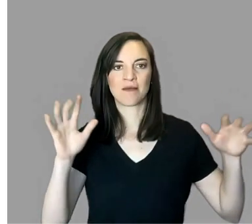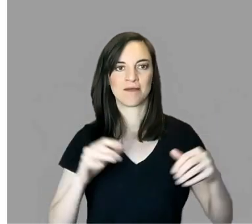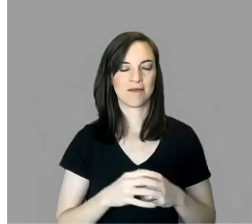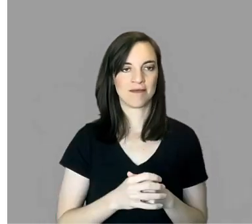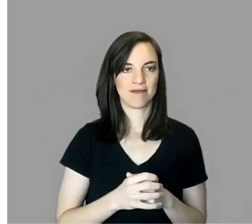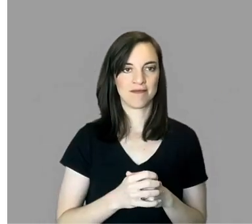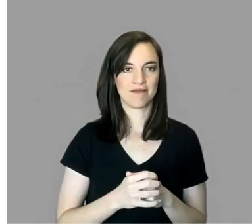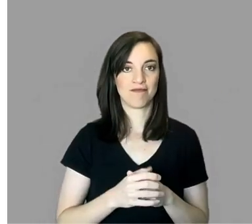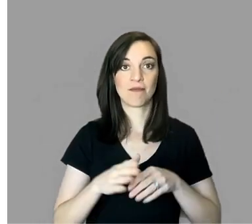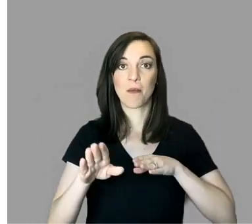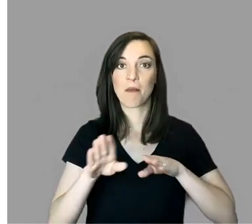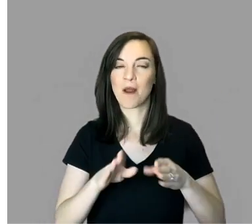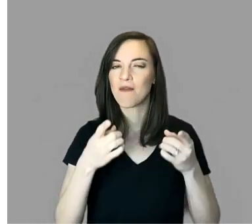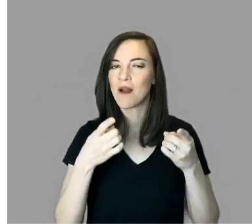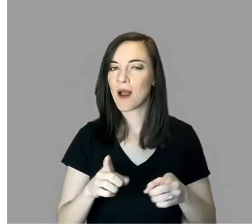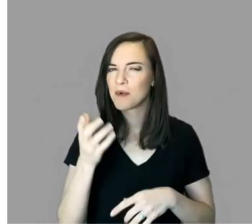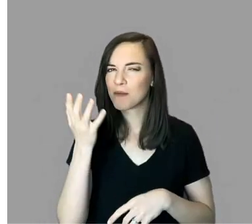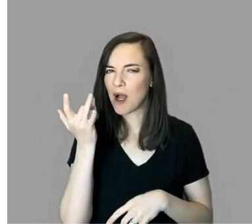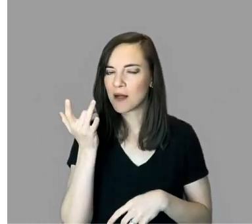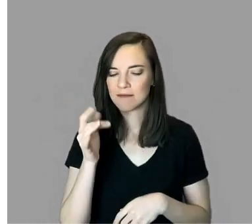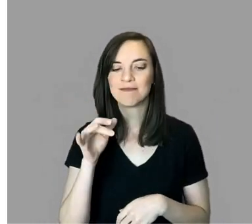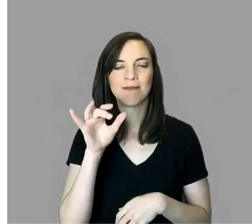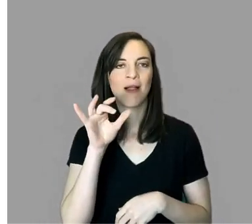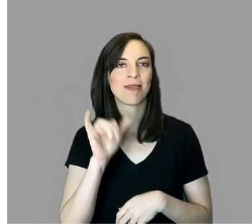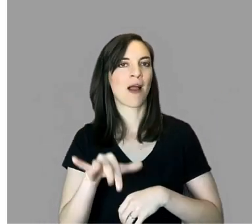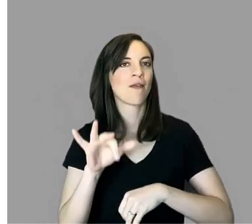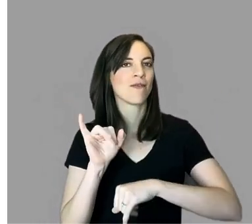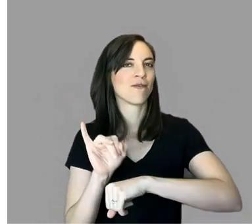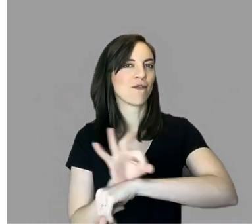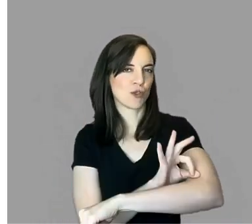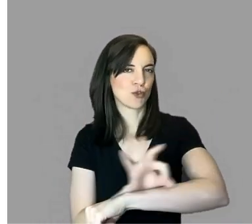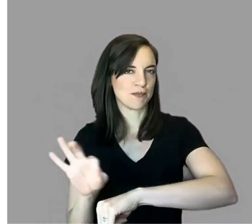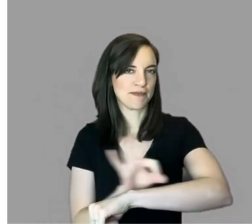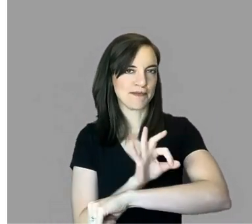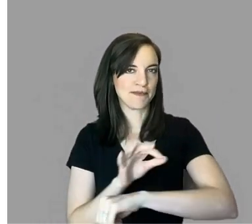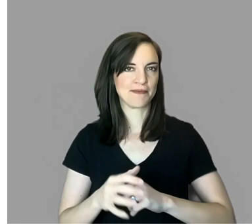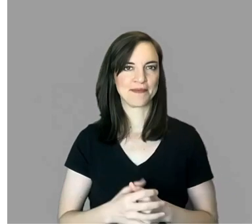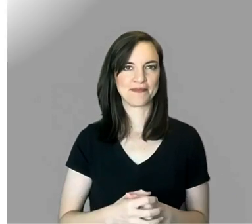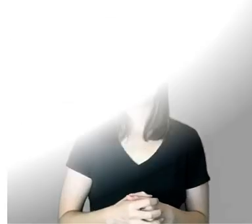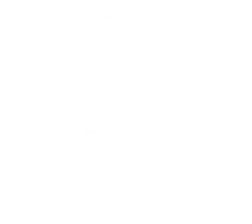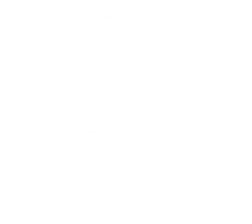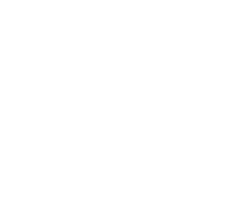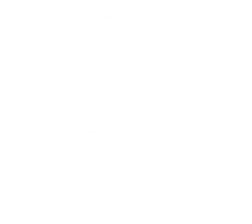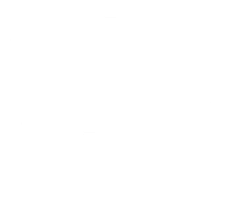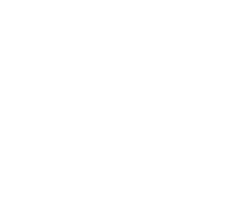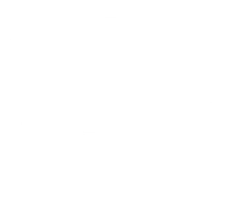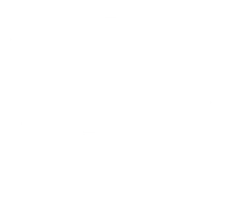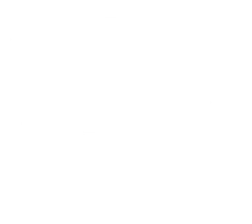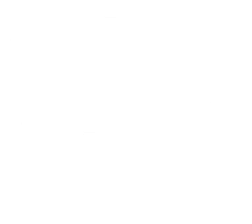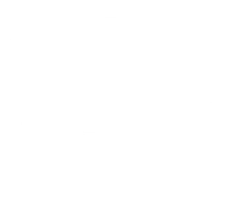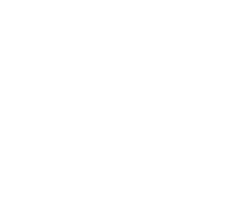from the cafeteria. The behavior occurs because of that function.